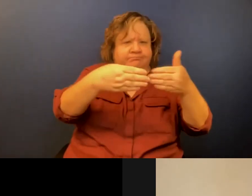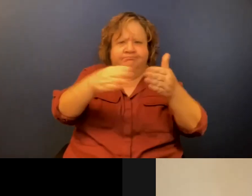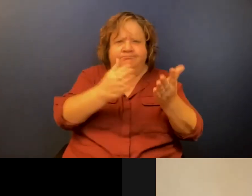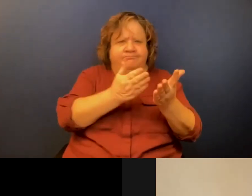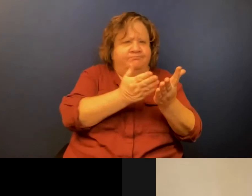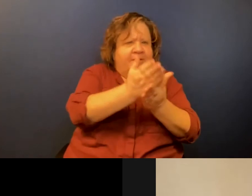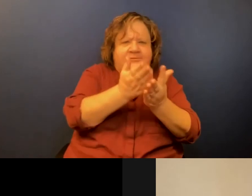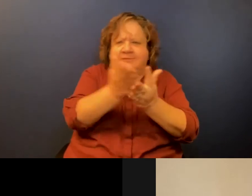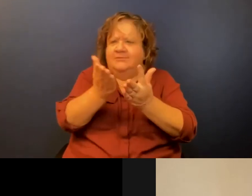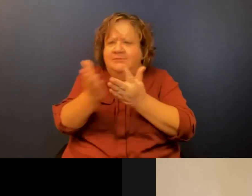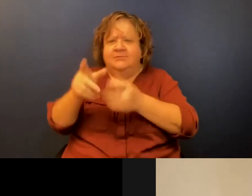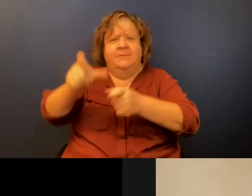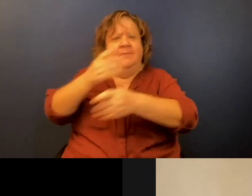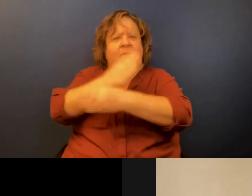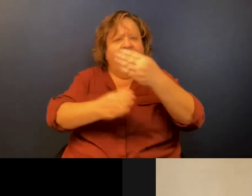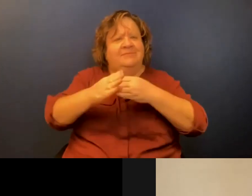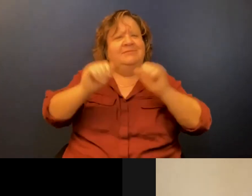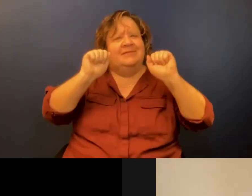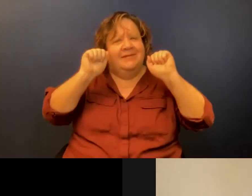think that's the aim.